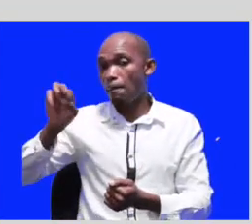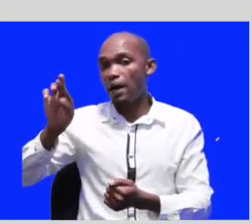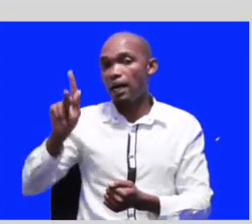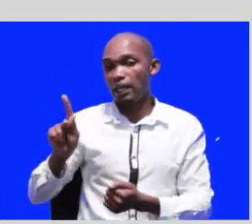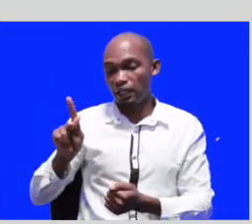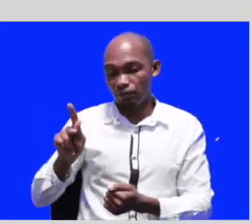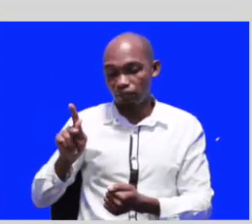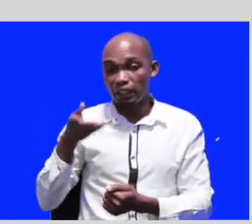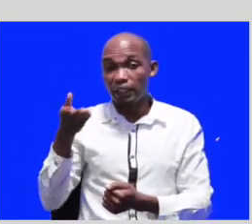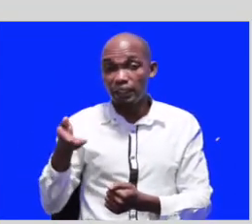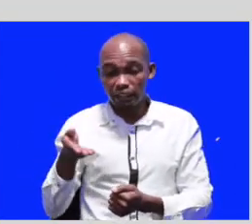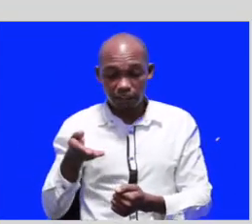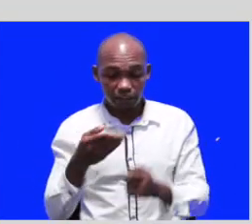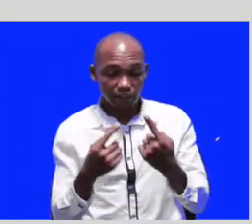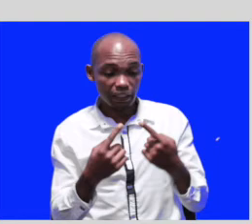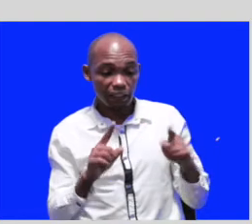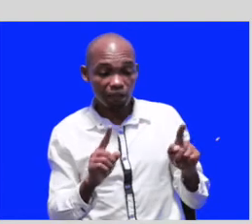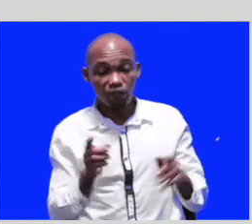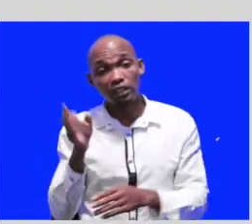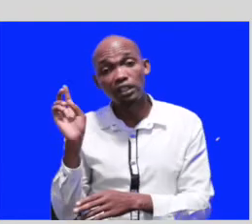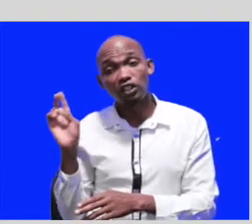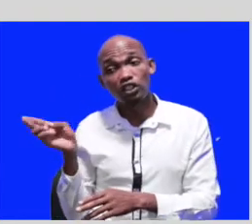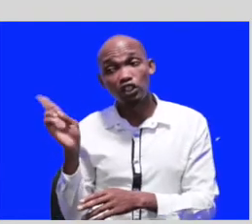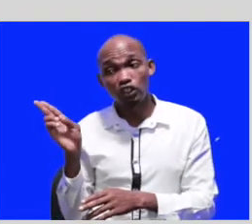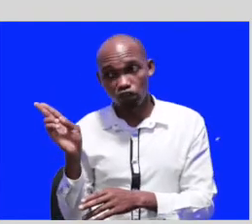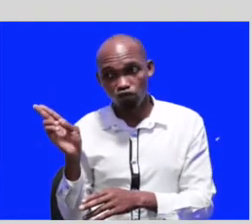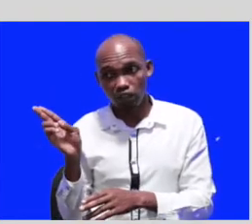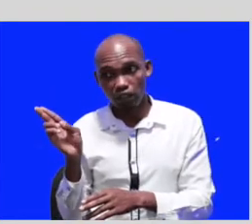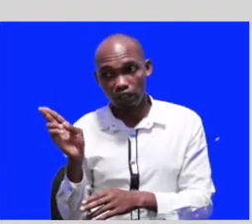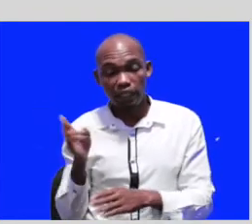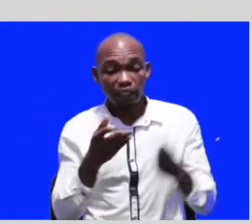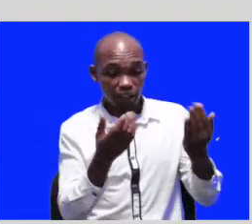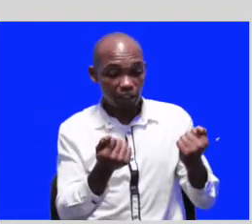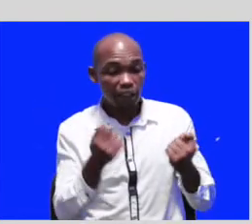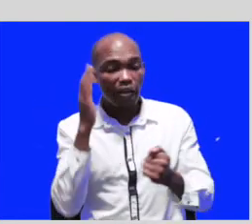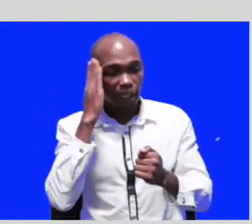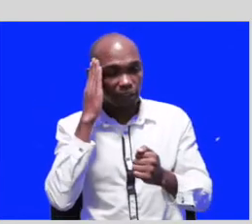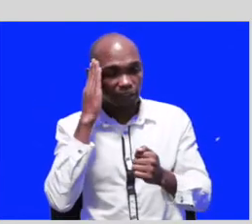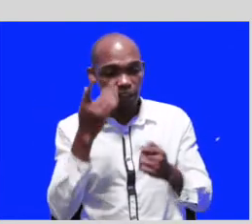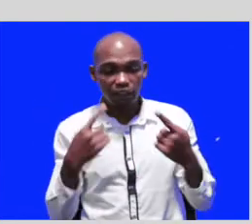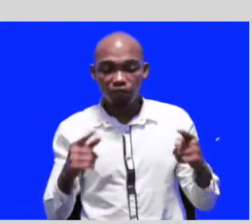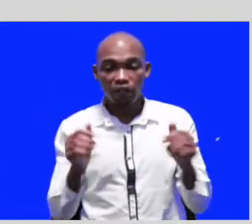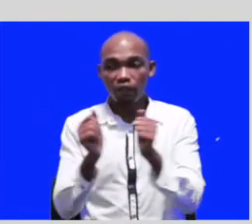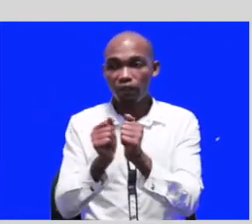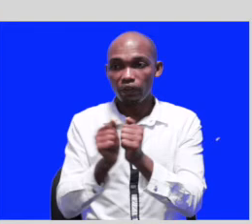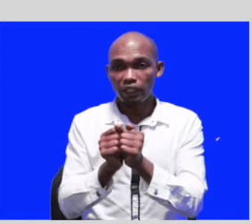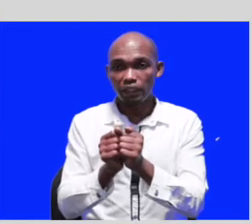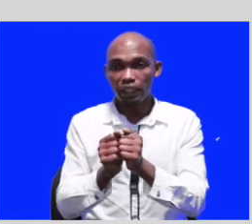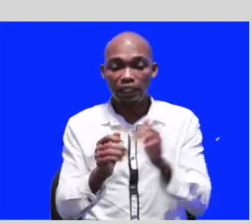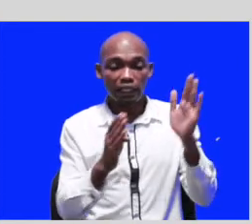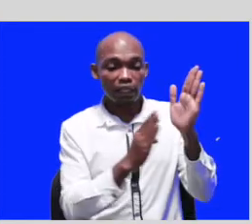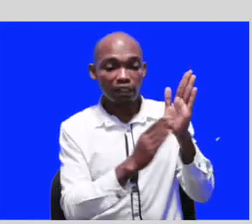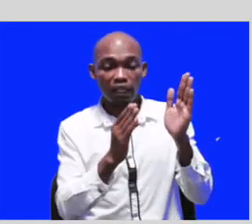Lamarck. Lamarck developed an alternative theory at the beginning of the 19th century. His